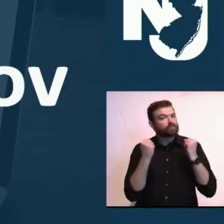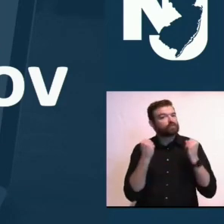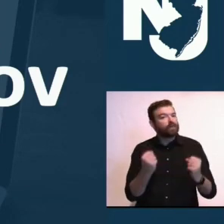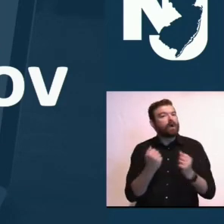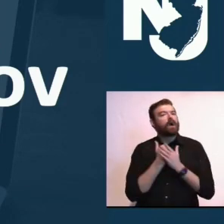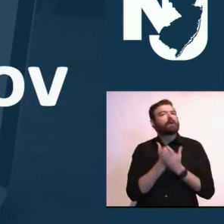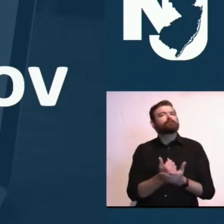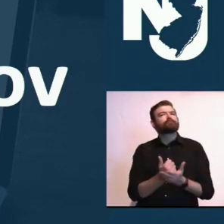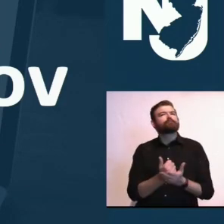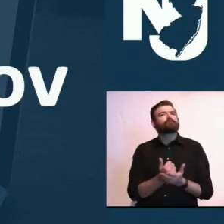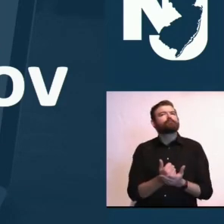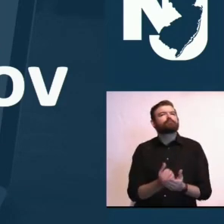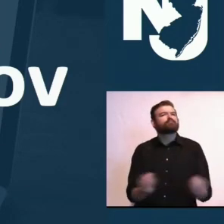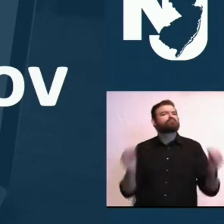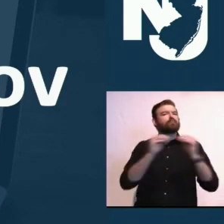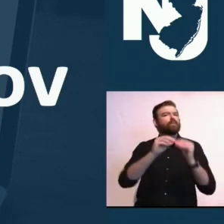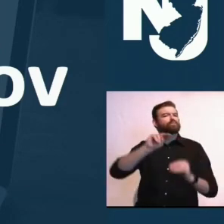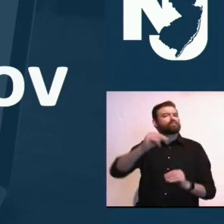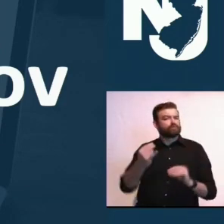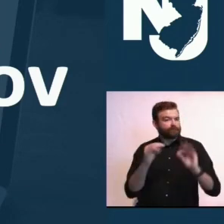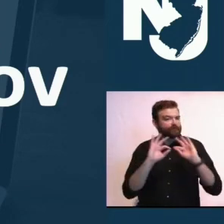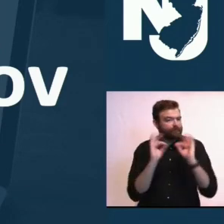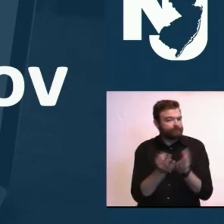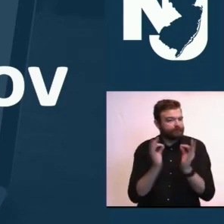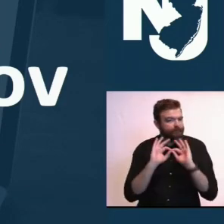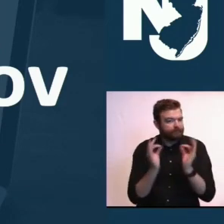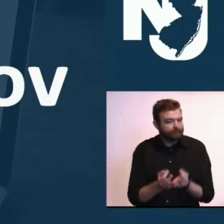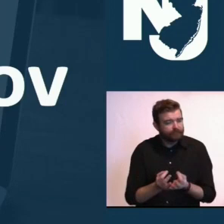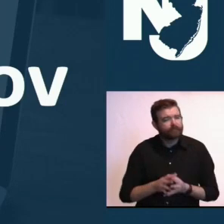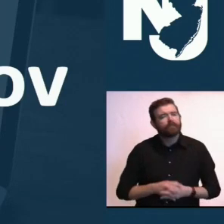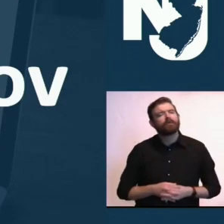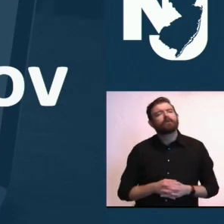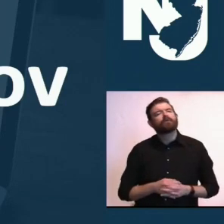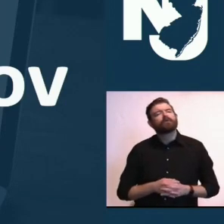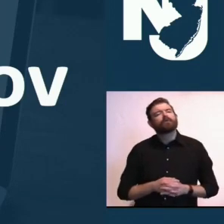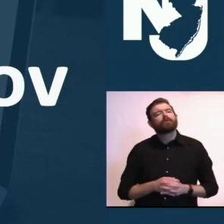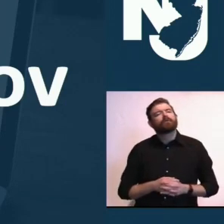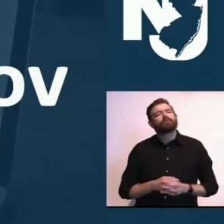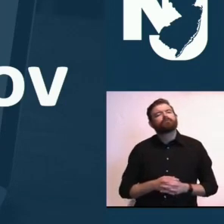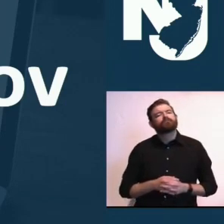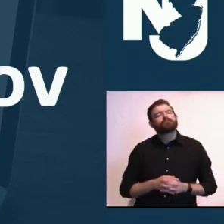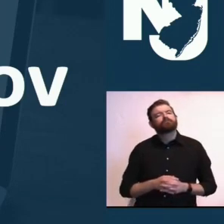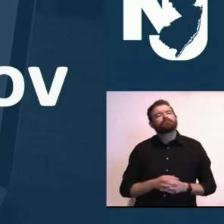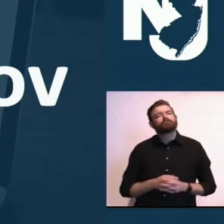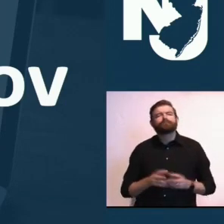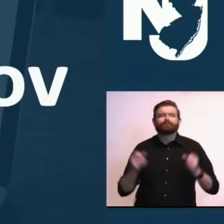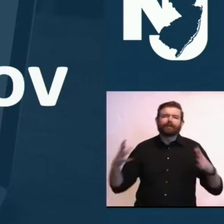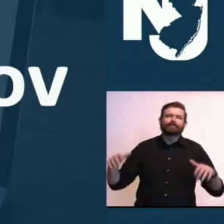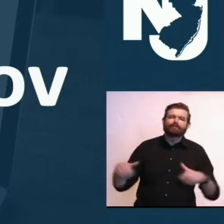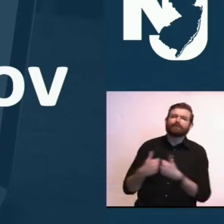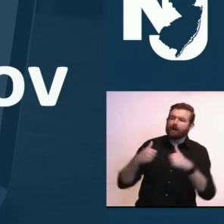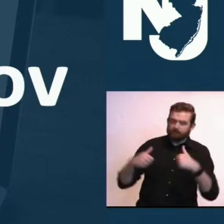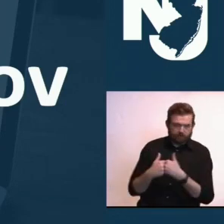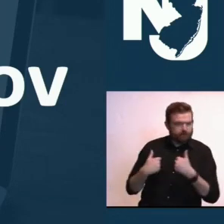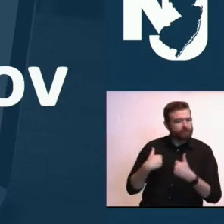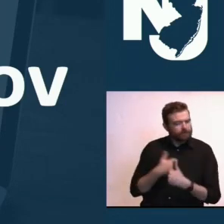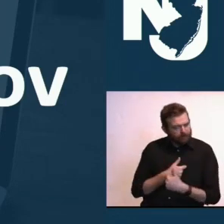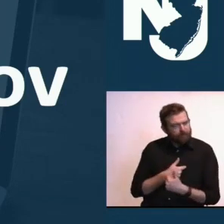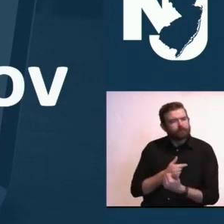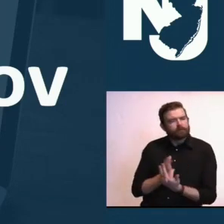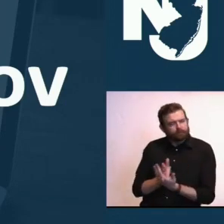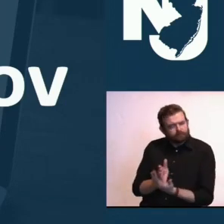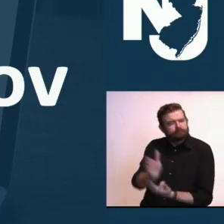progress against some of our state's long-standing challenges. I hope you will watch. We'll be streaming the State of the